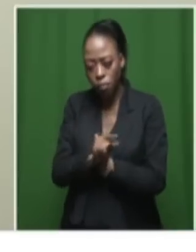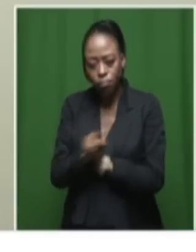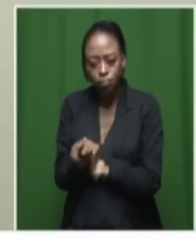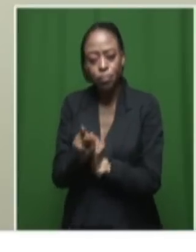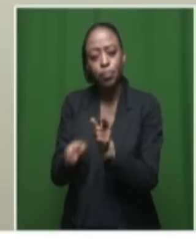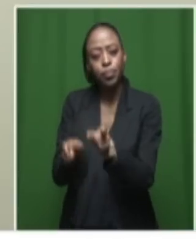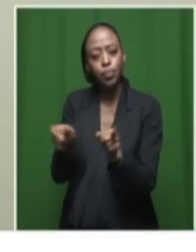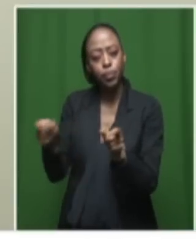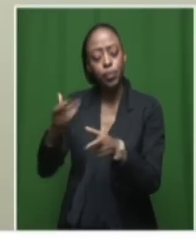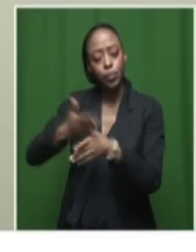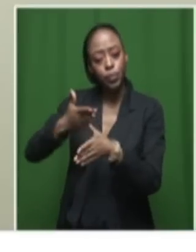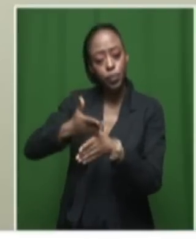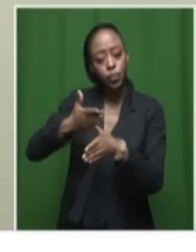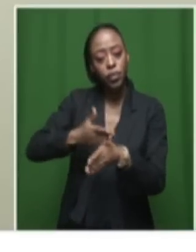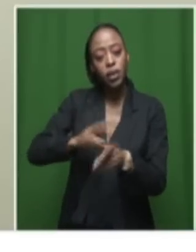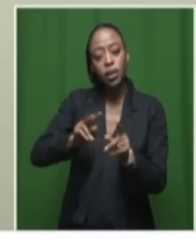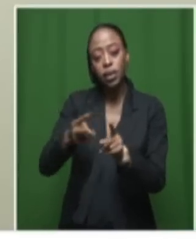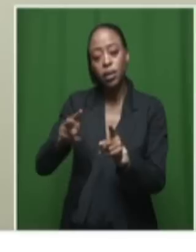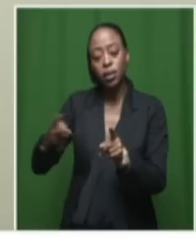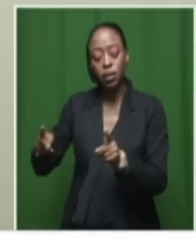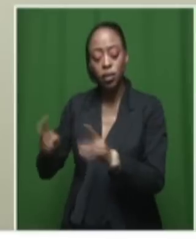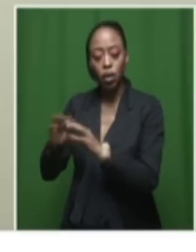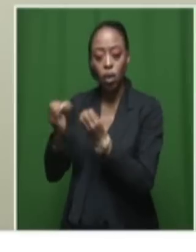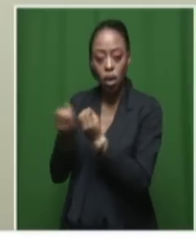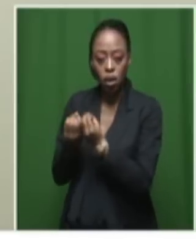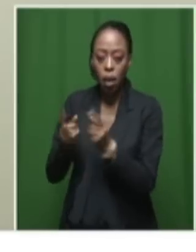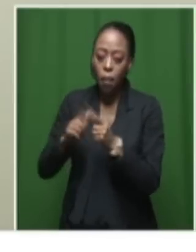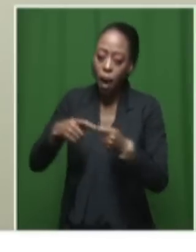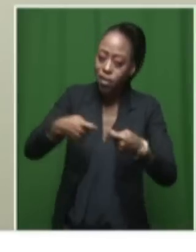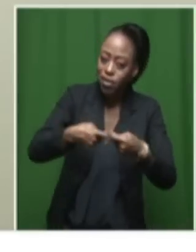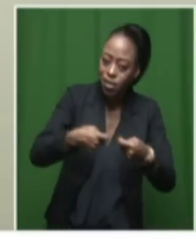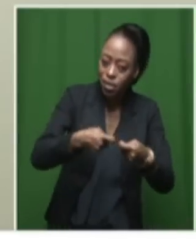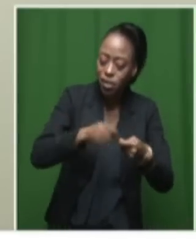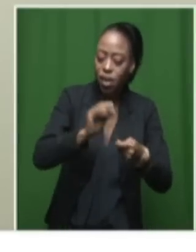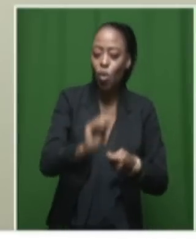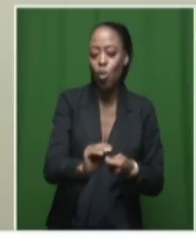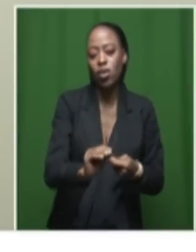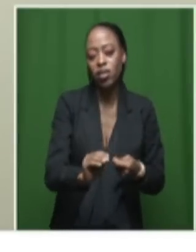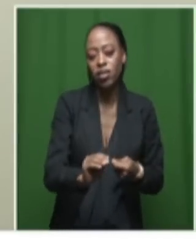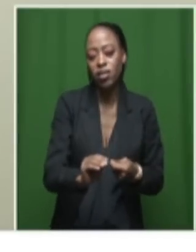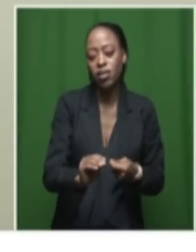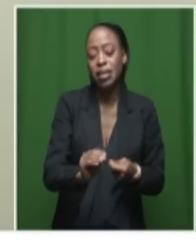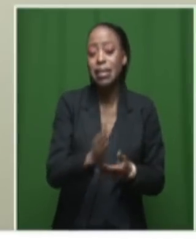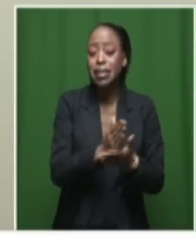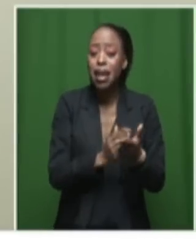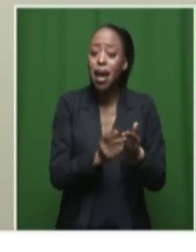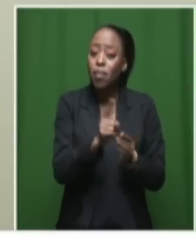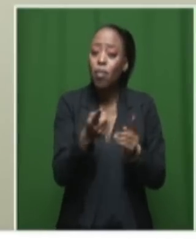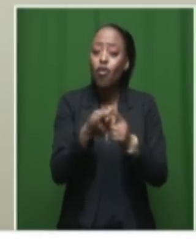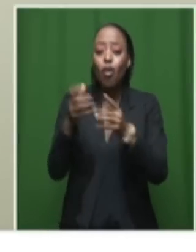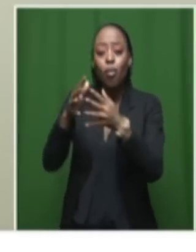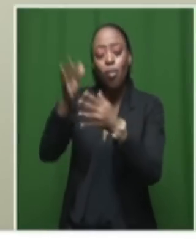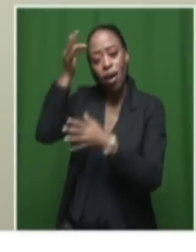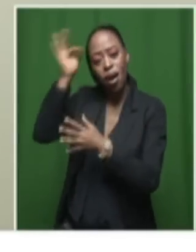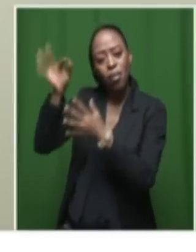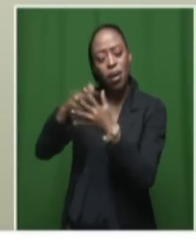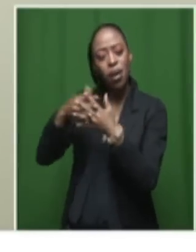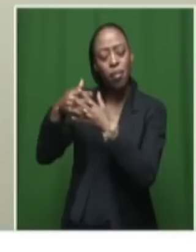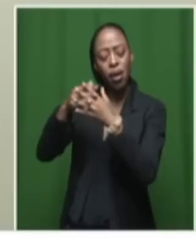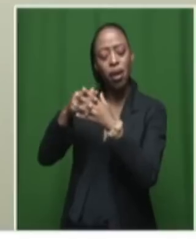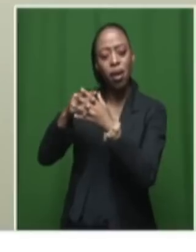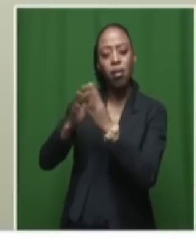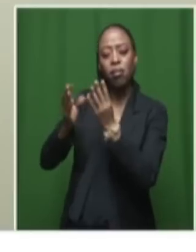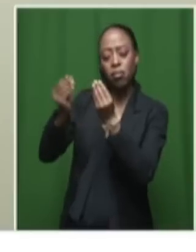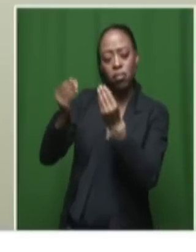working in the various foundations that do fund and in some of the publications who actually come from the US government.